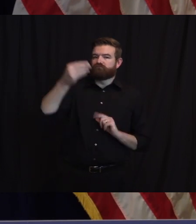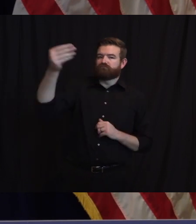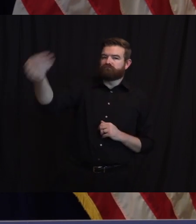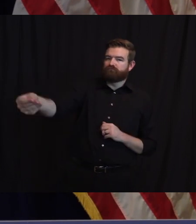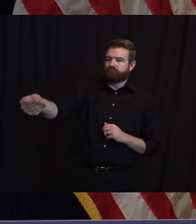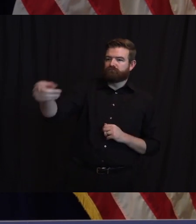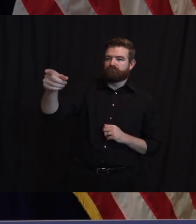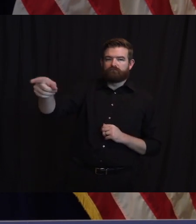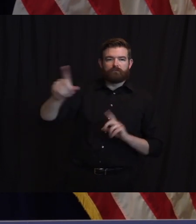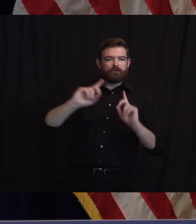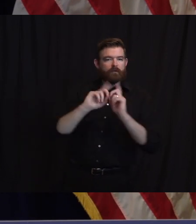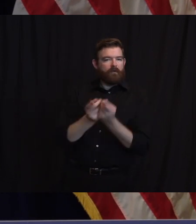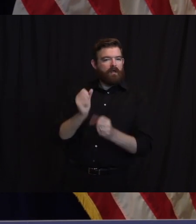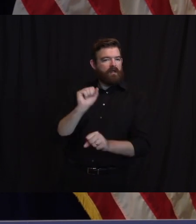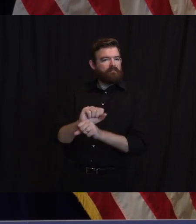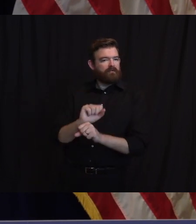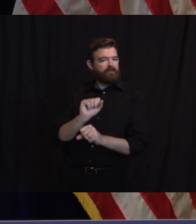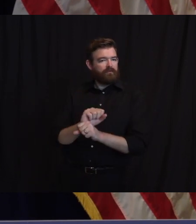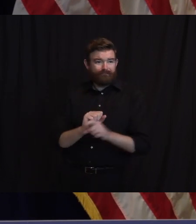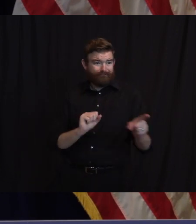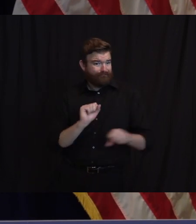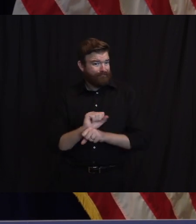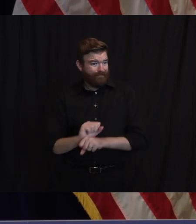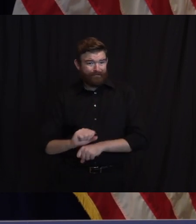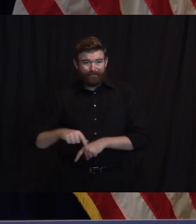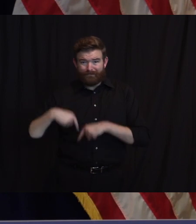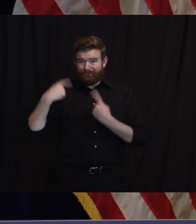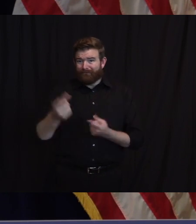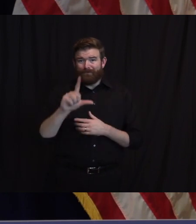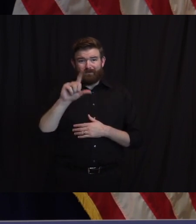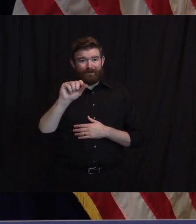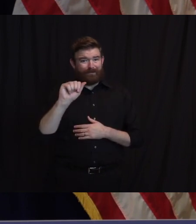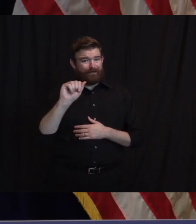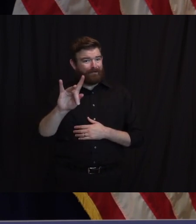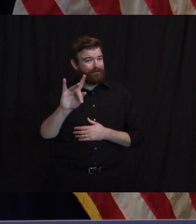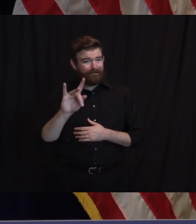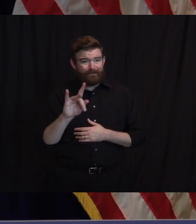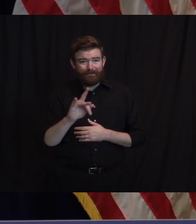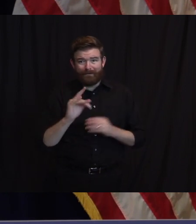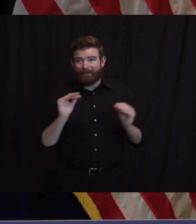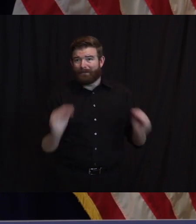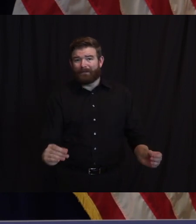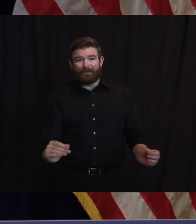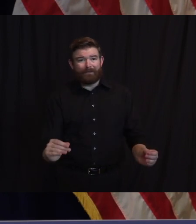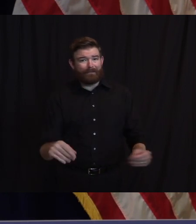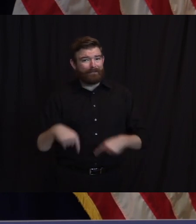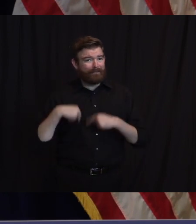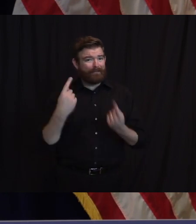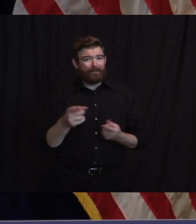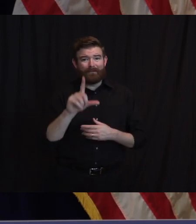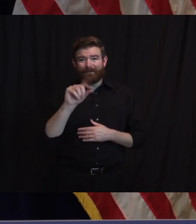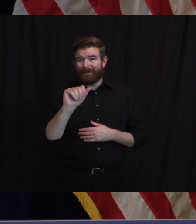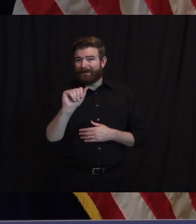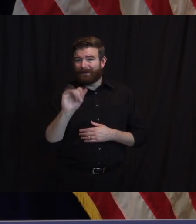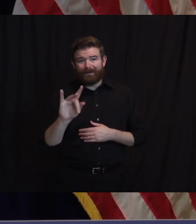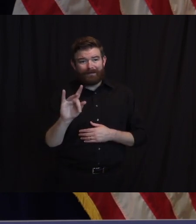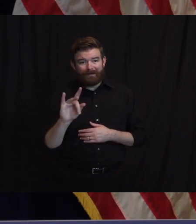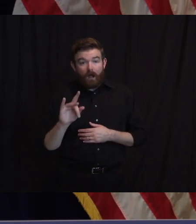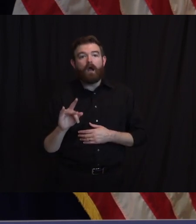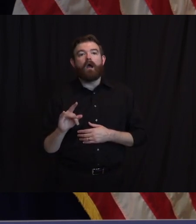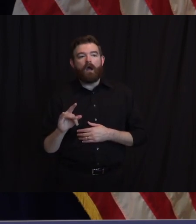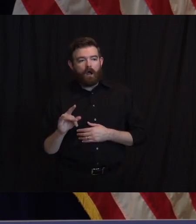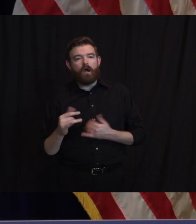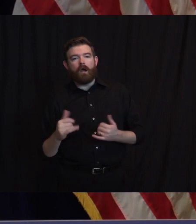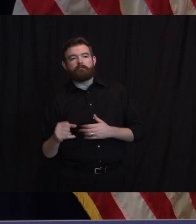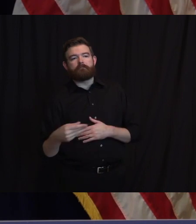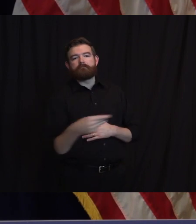working since 2018, so he comes into the category you're talking about. So there's a whole range of programs that in